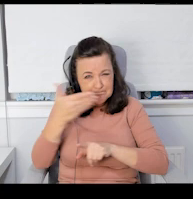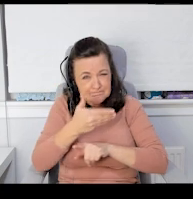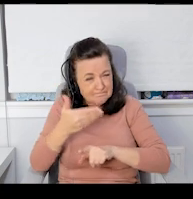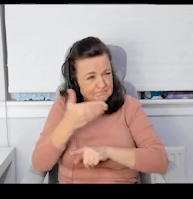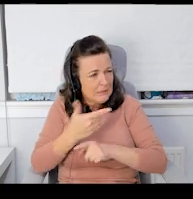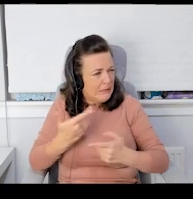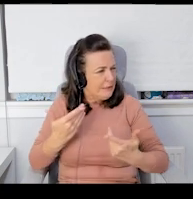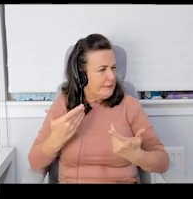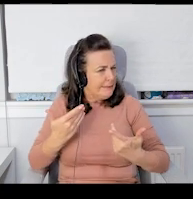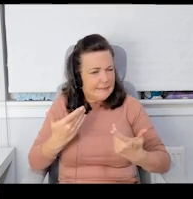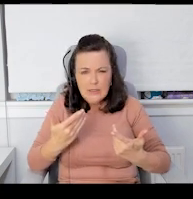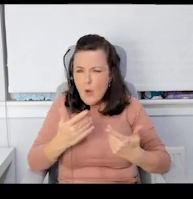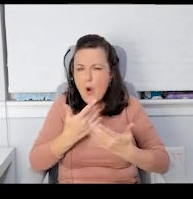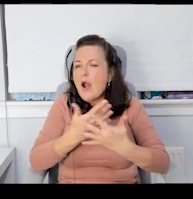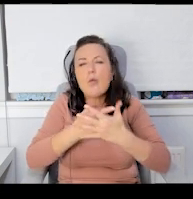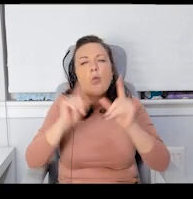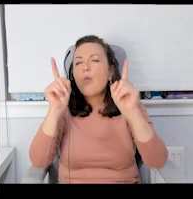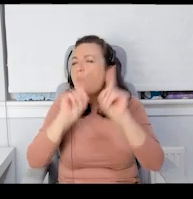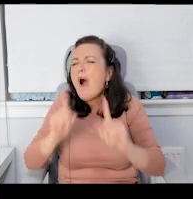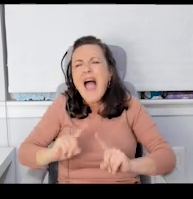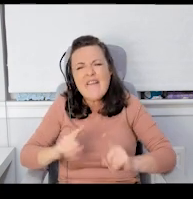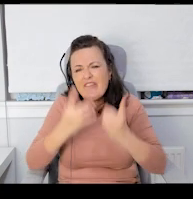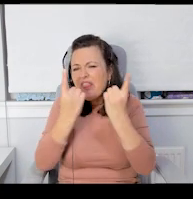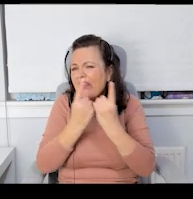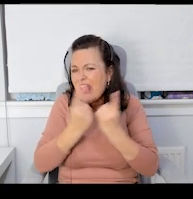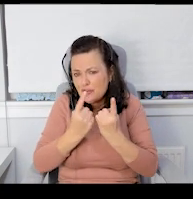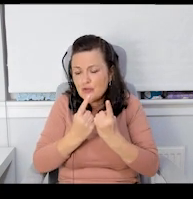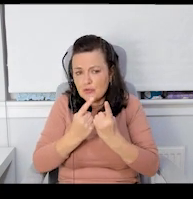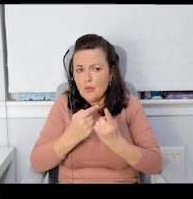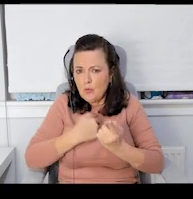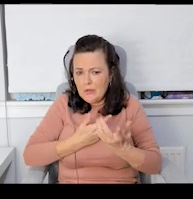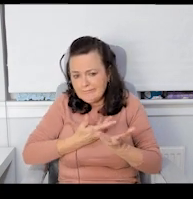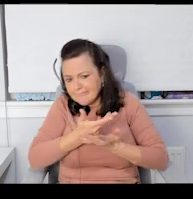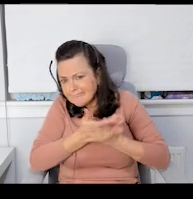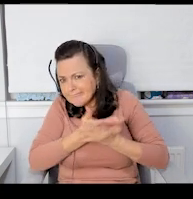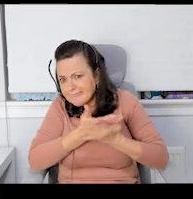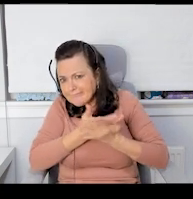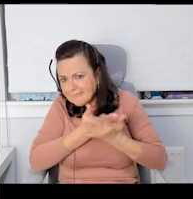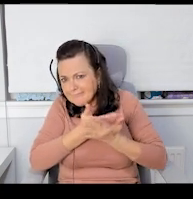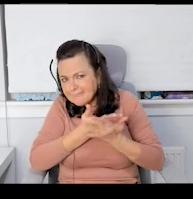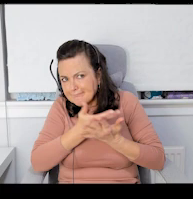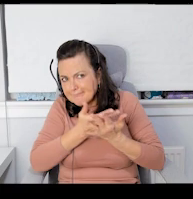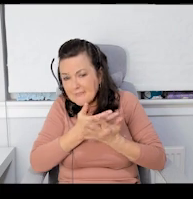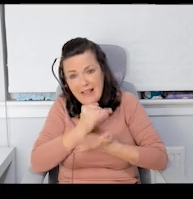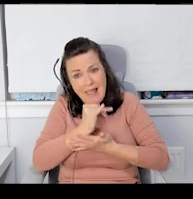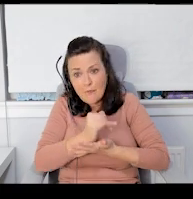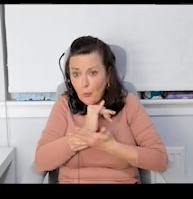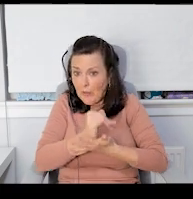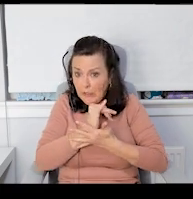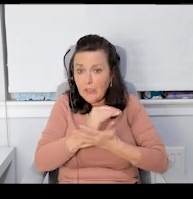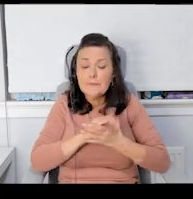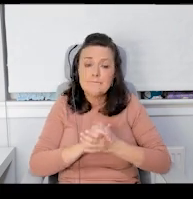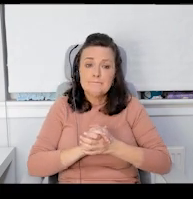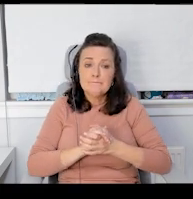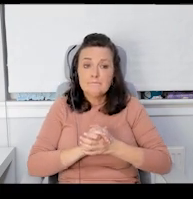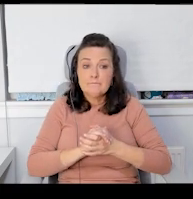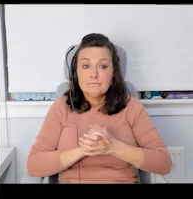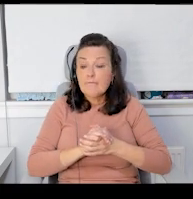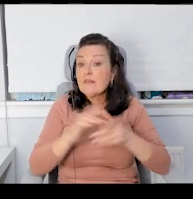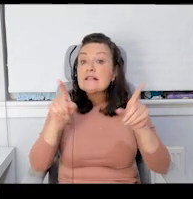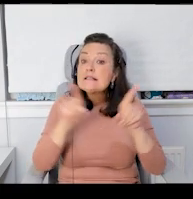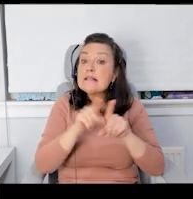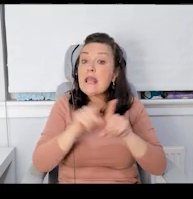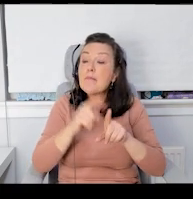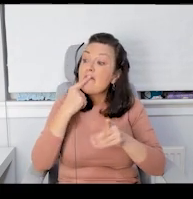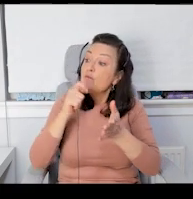or communicating home about anything, it's safeguarding, anything like that. We communicate. And again, when it comes to